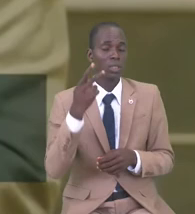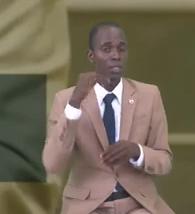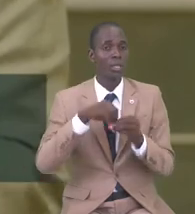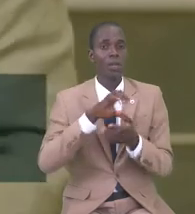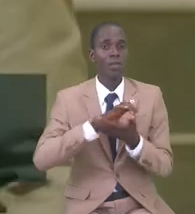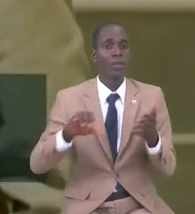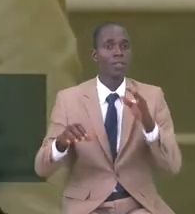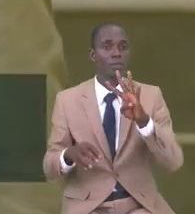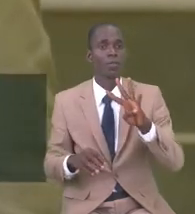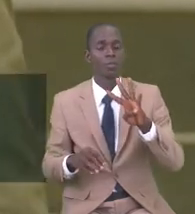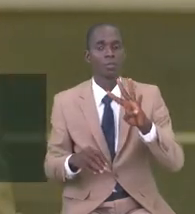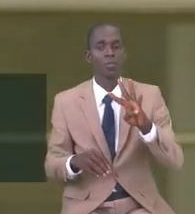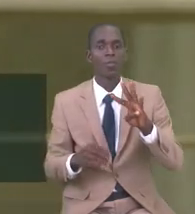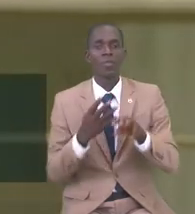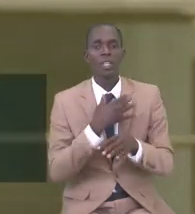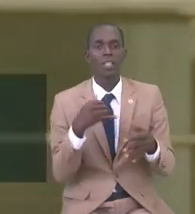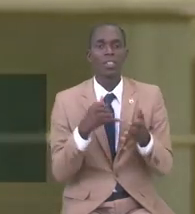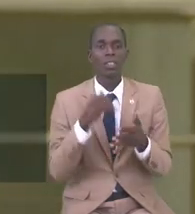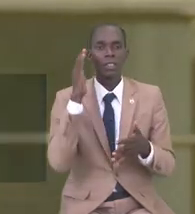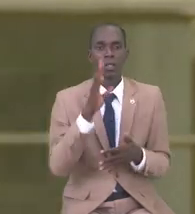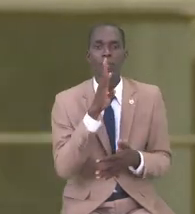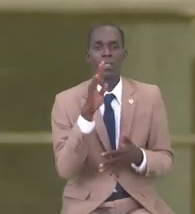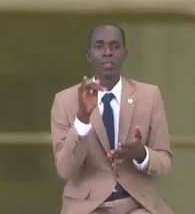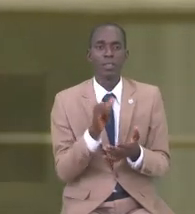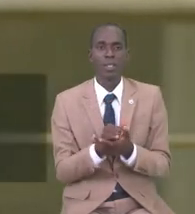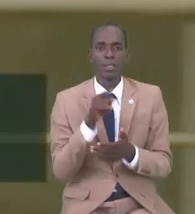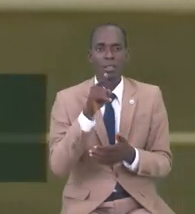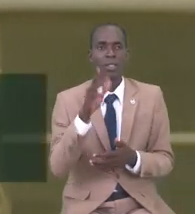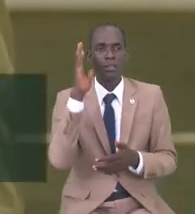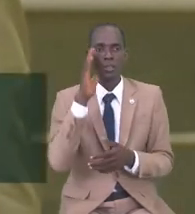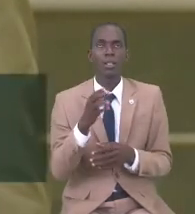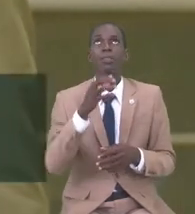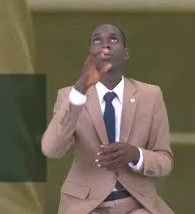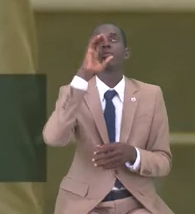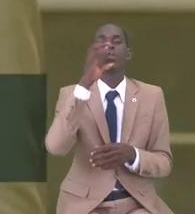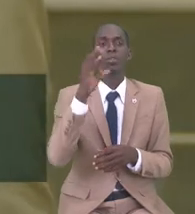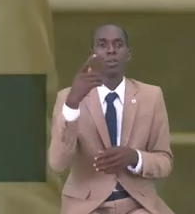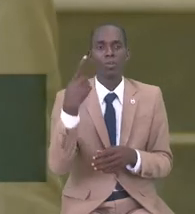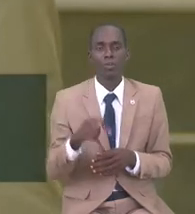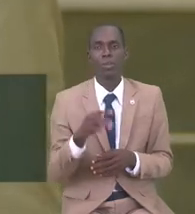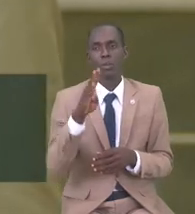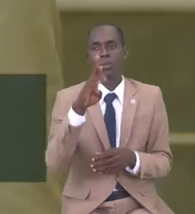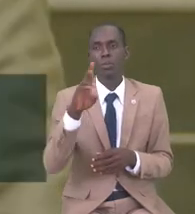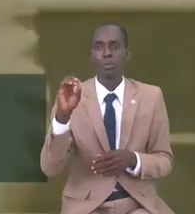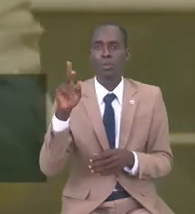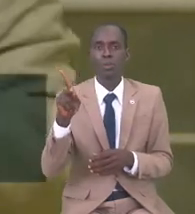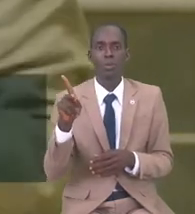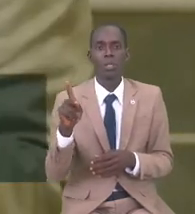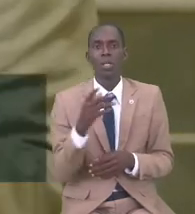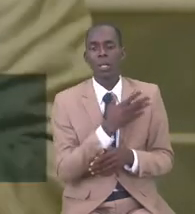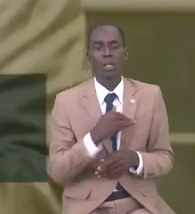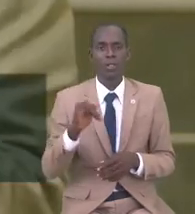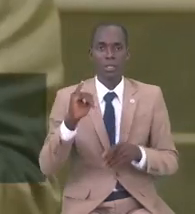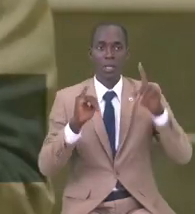says in verse 4, and it shall be that thou shalt drink of the brook, and